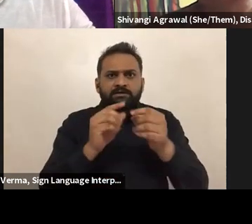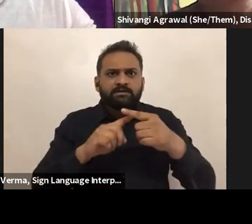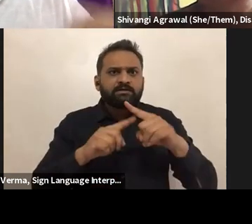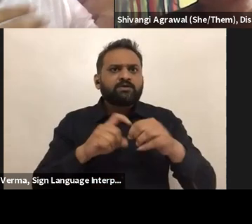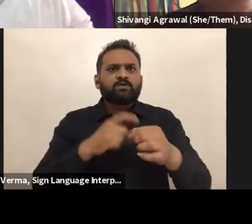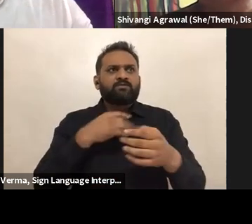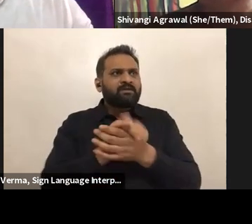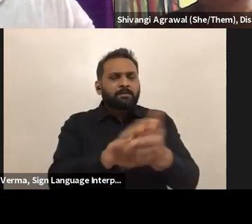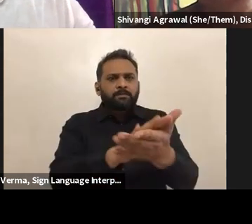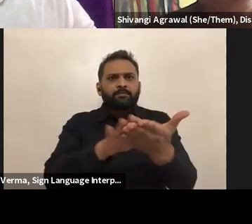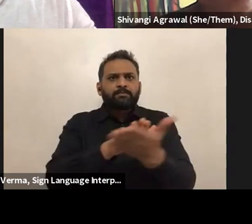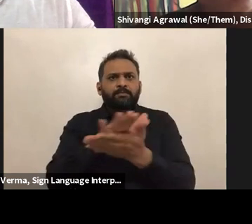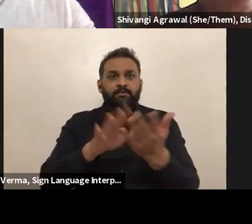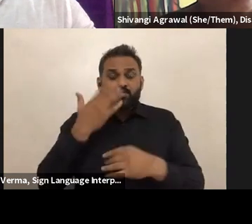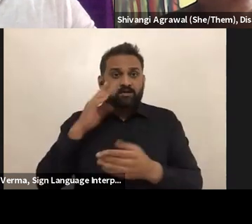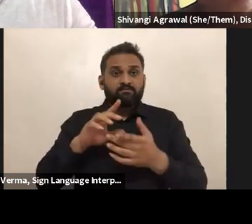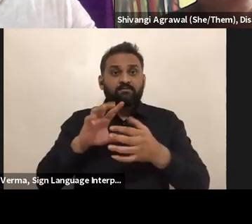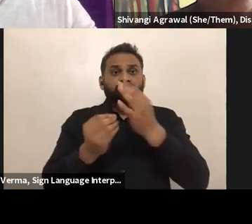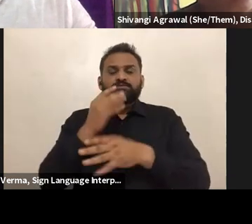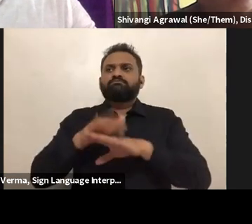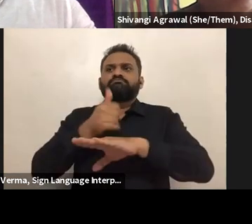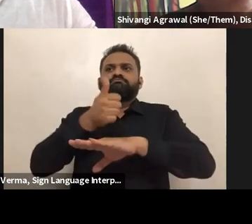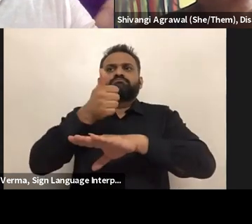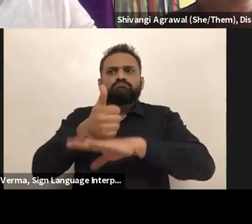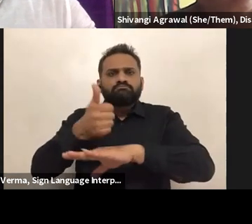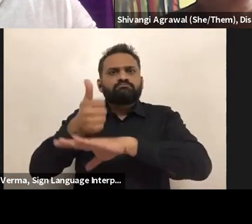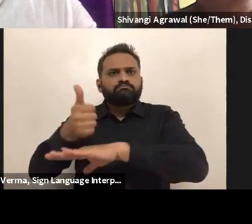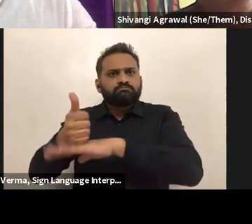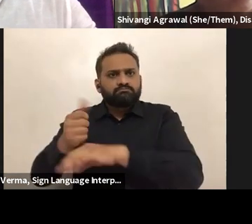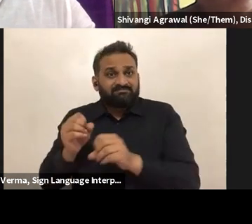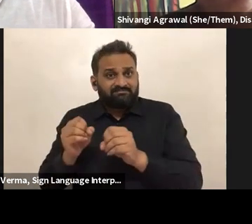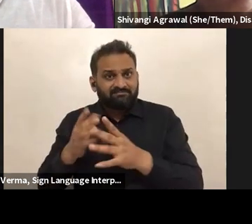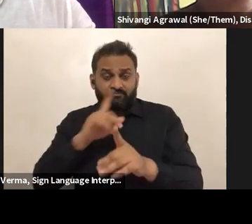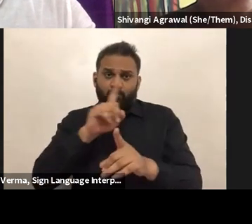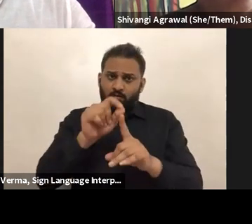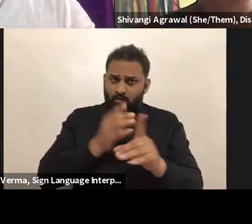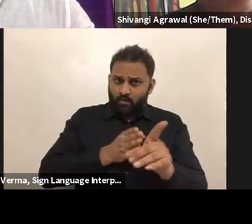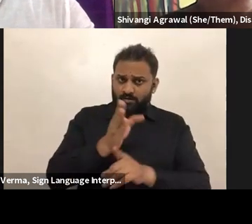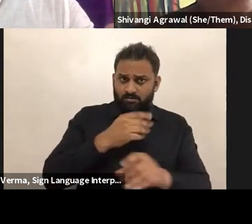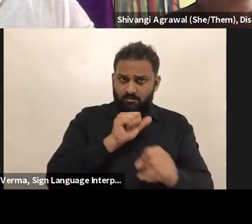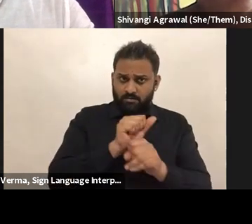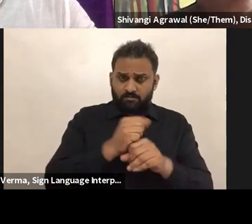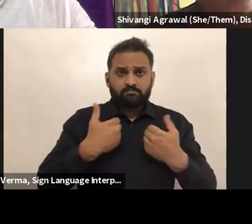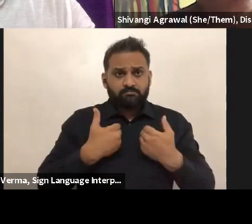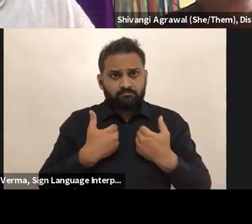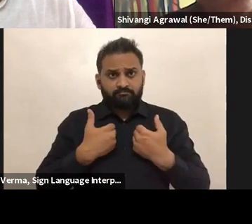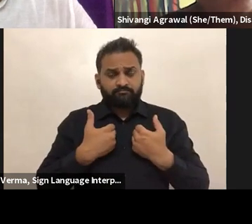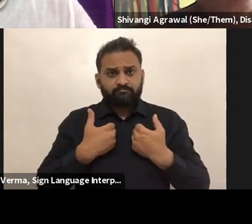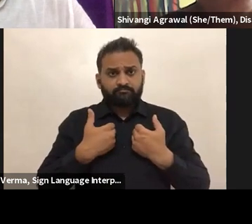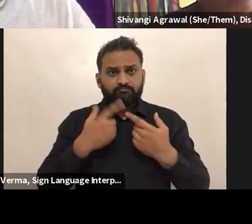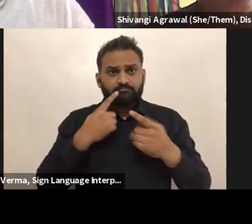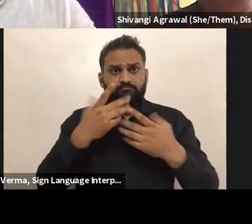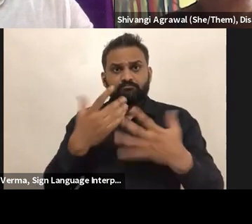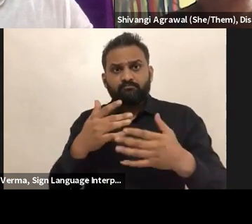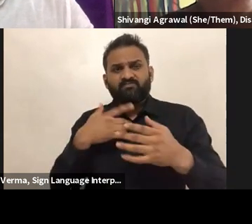making those associations. And I even professionally, when we had the supply diversity